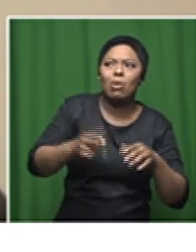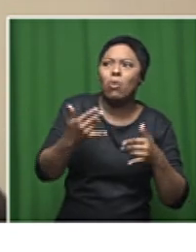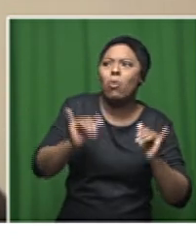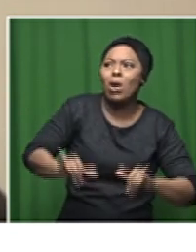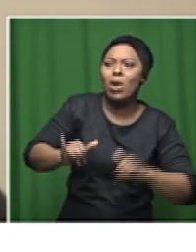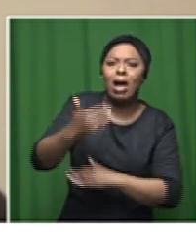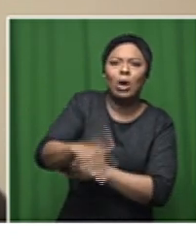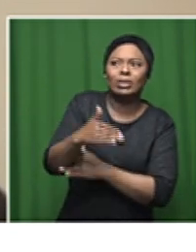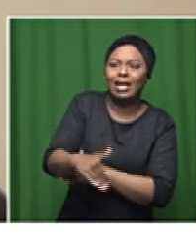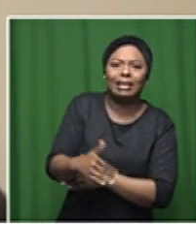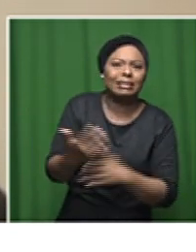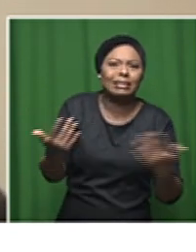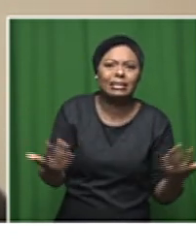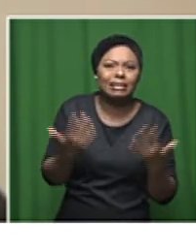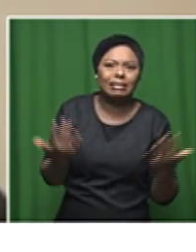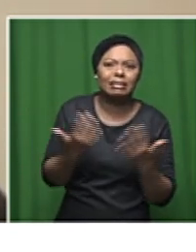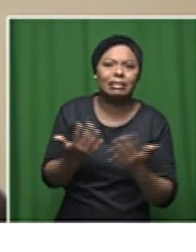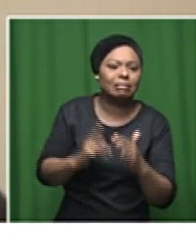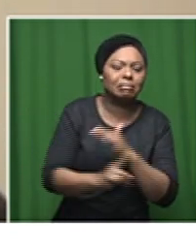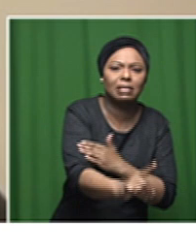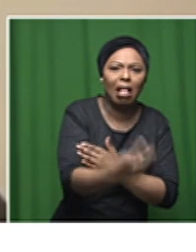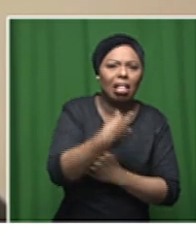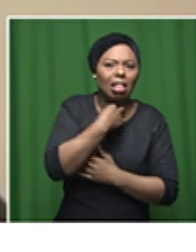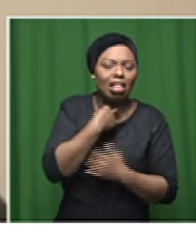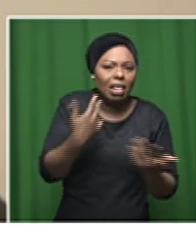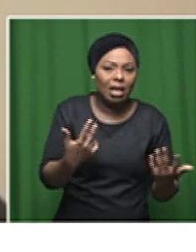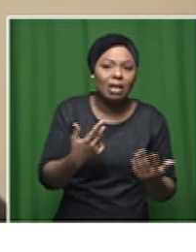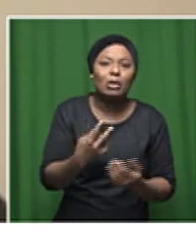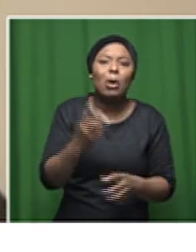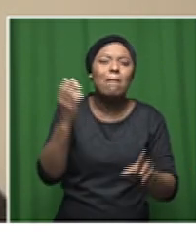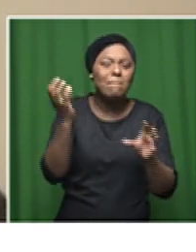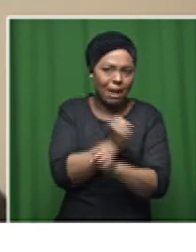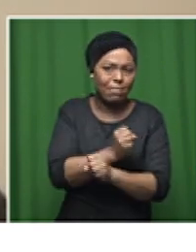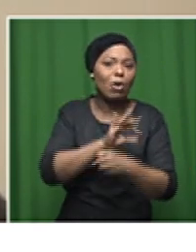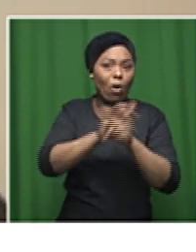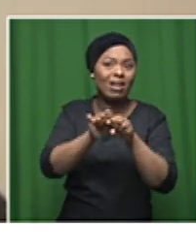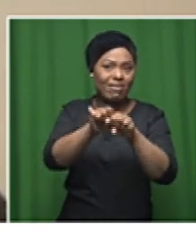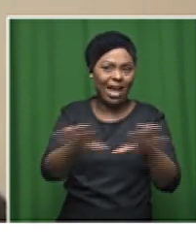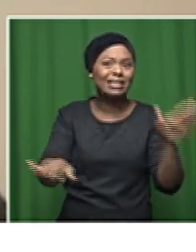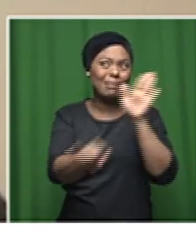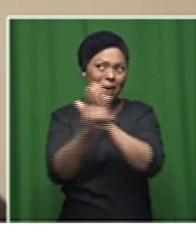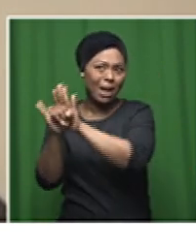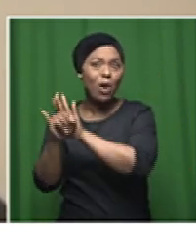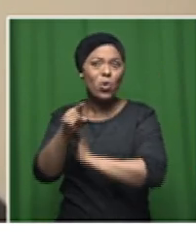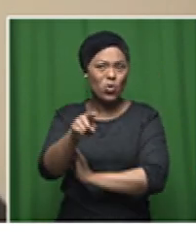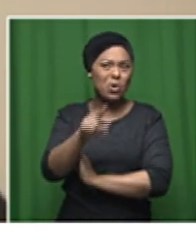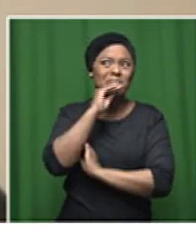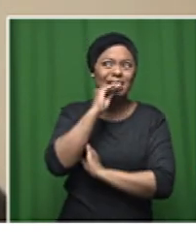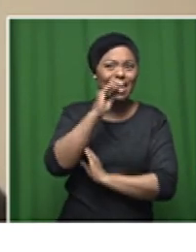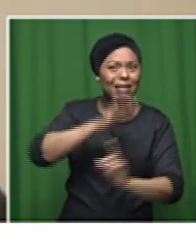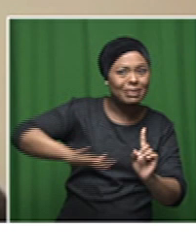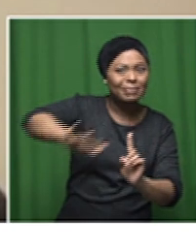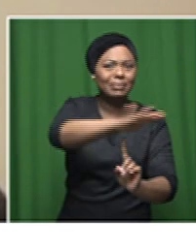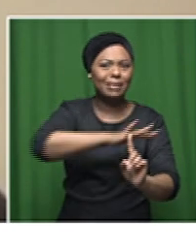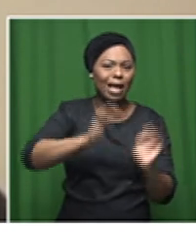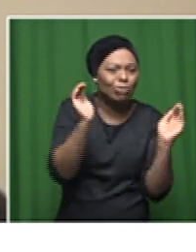has exposed us a lot to say we have small facilities. Our healthcare facilities are very small. They